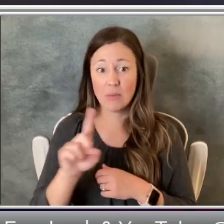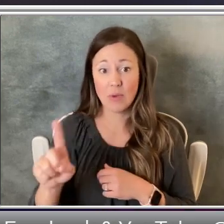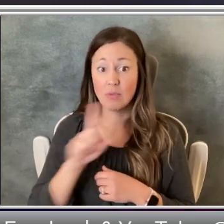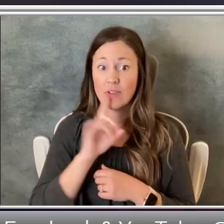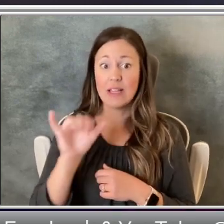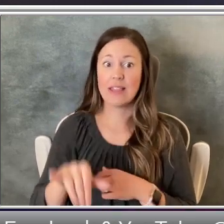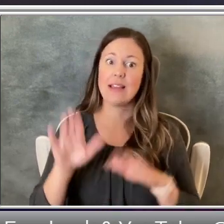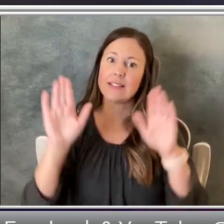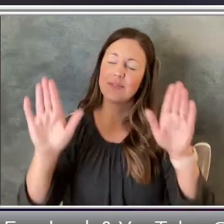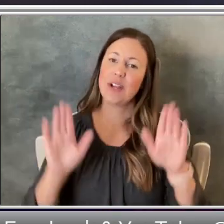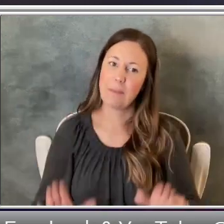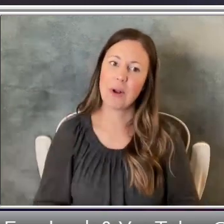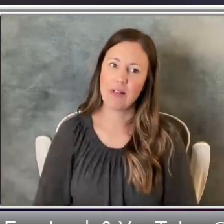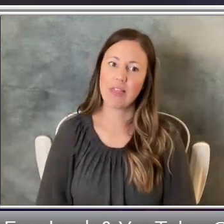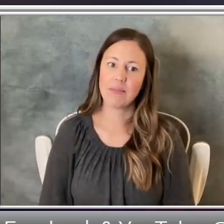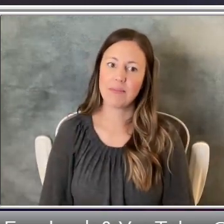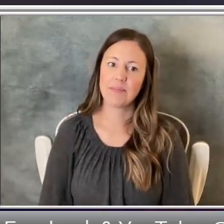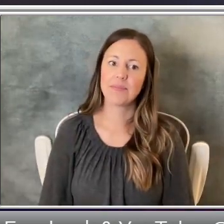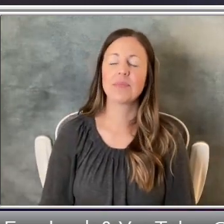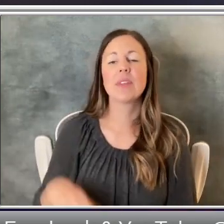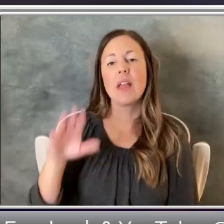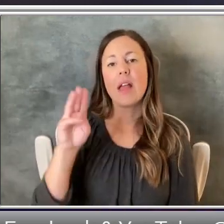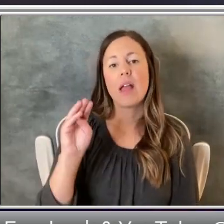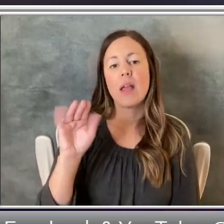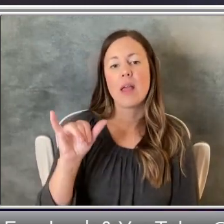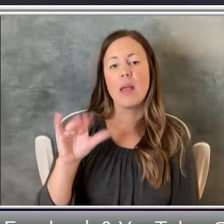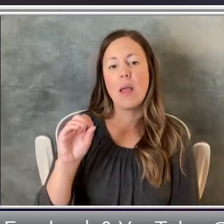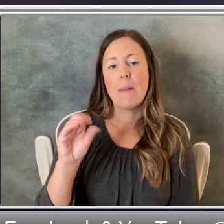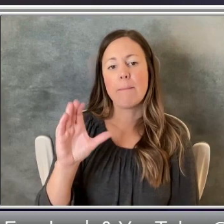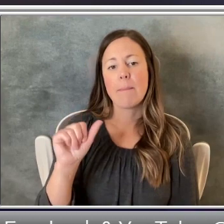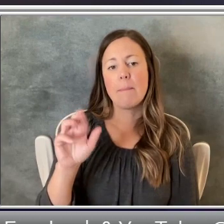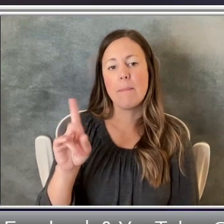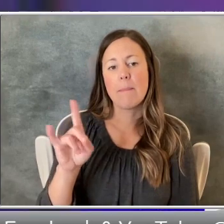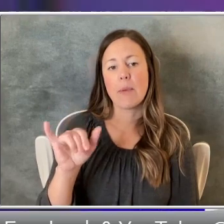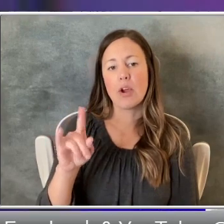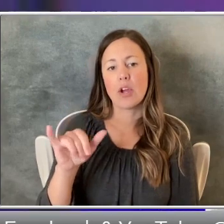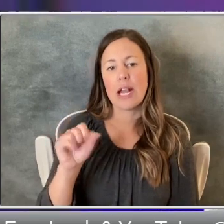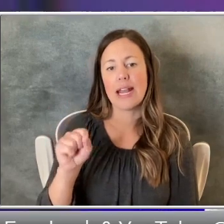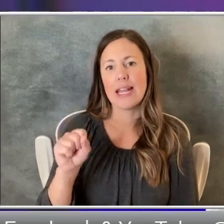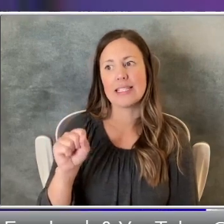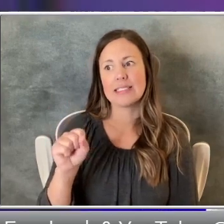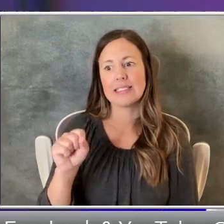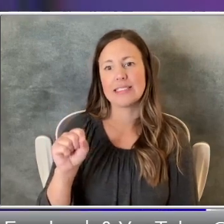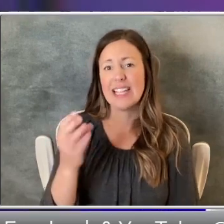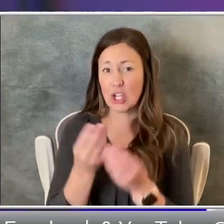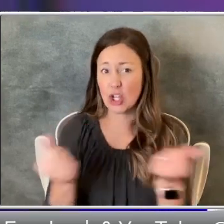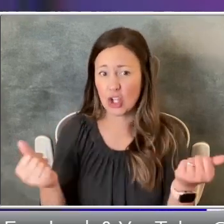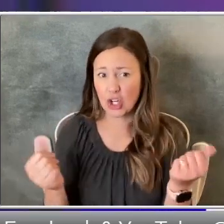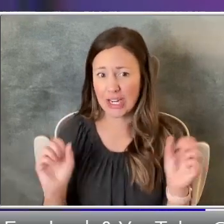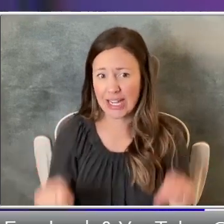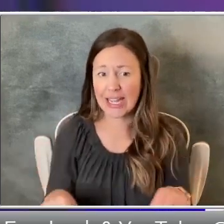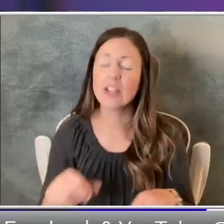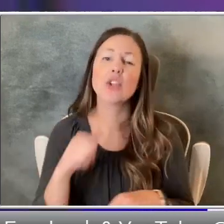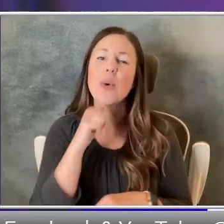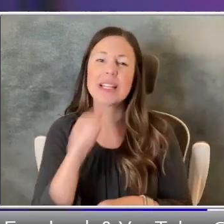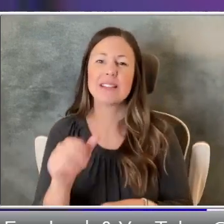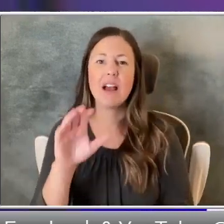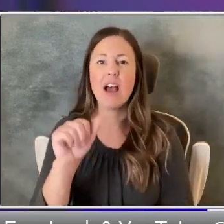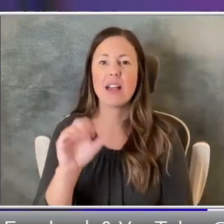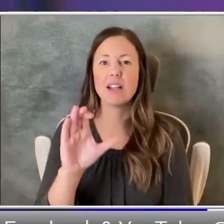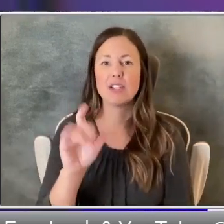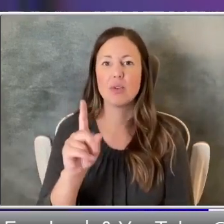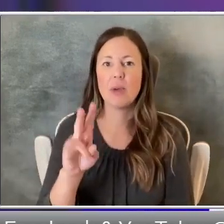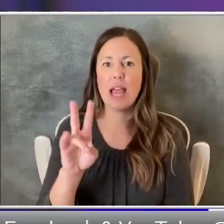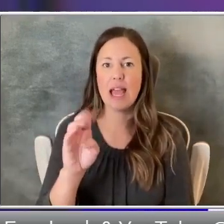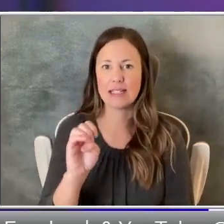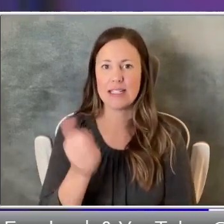phenomenal. Is myocarditis, Dr. Sheldon, I'm going to ask you, is it ever cured? It's not active anymore, so we can say that we did testing to